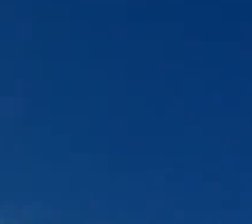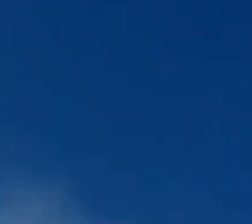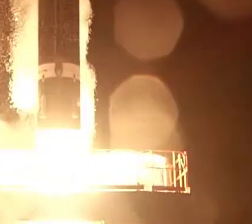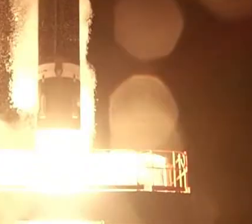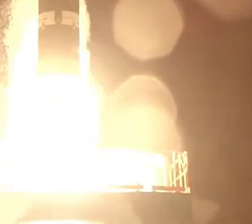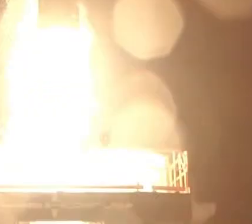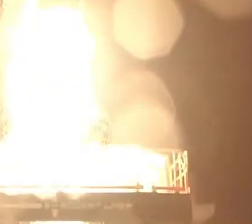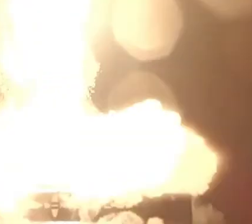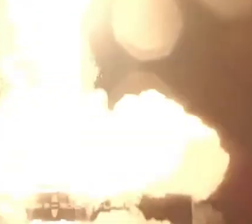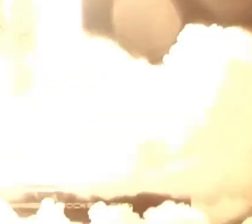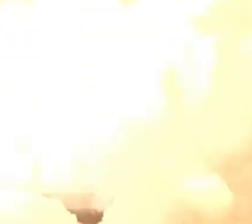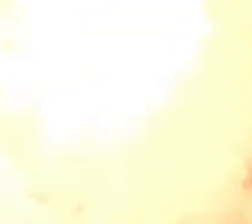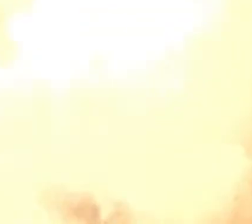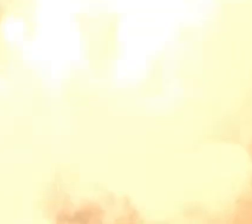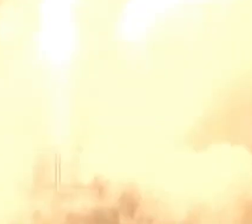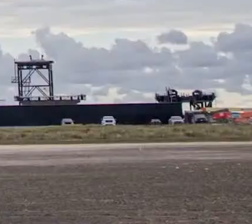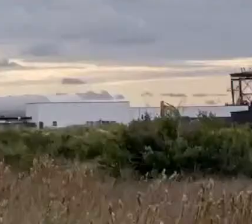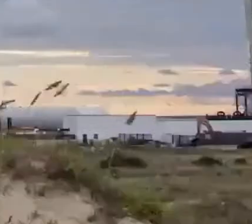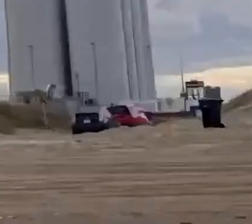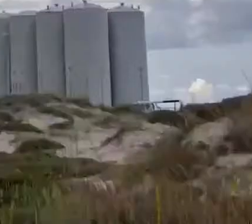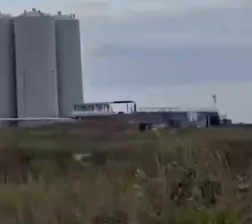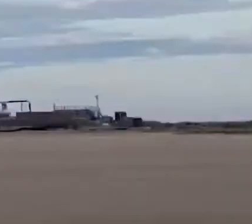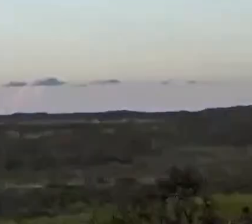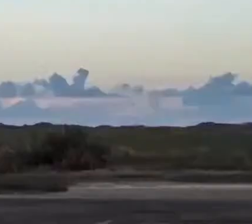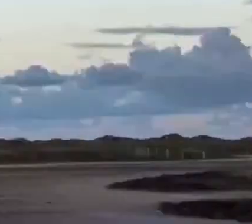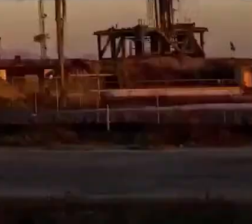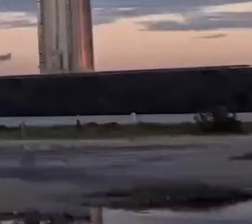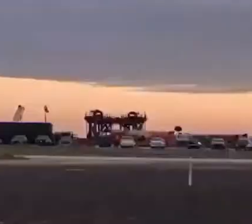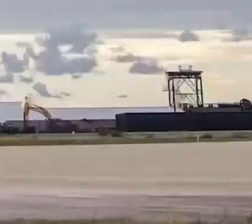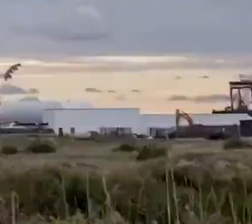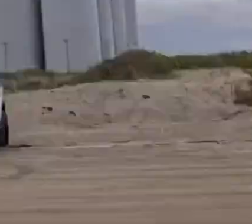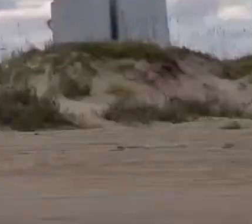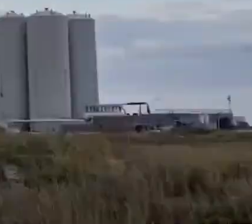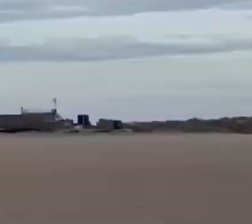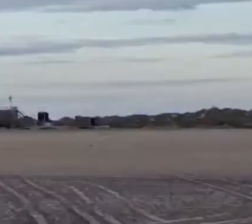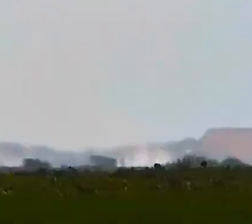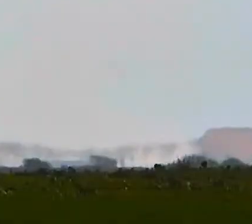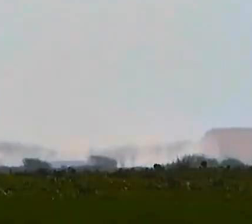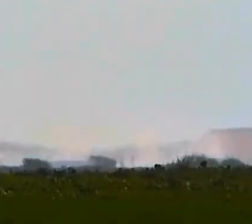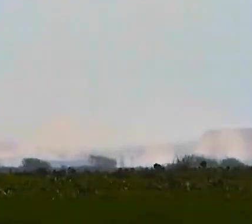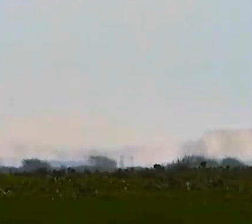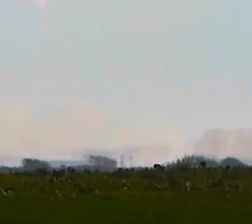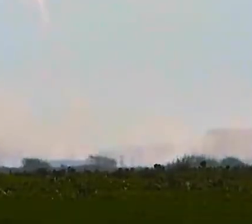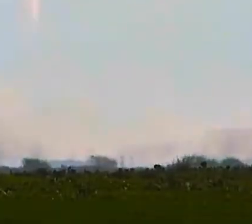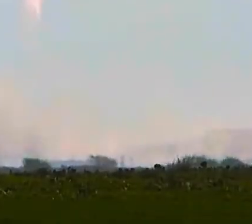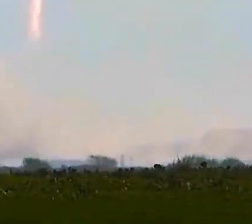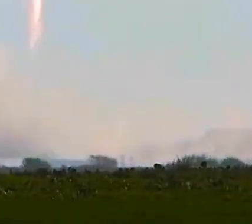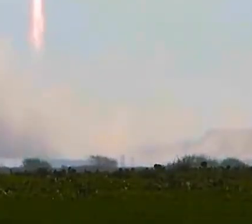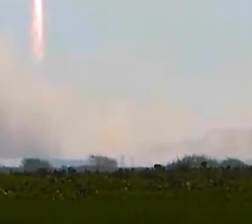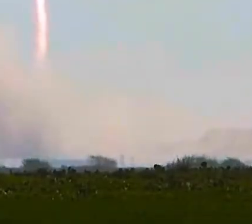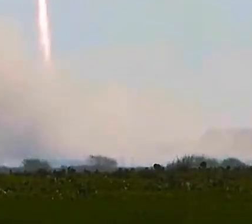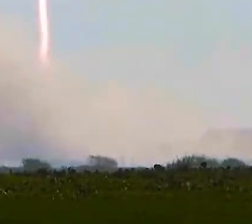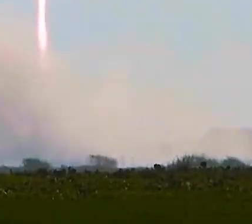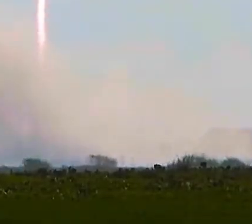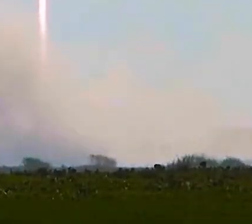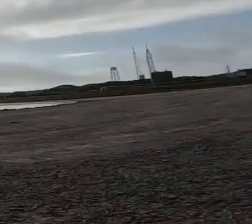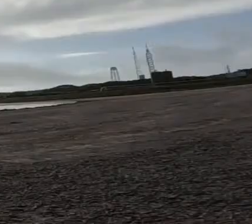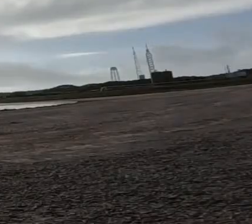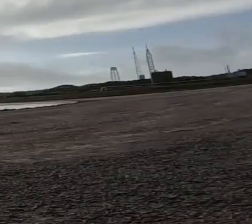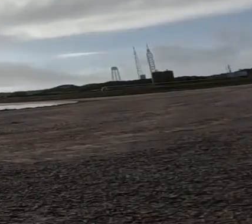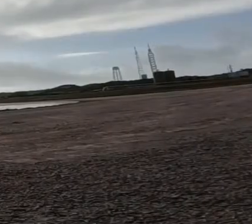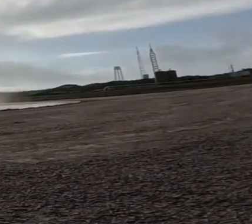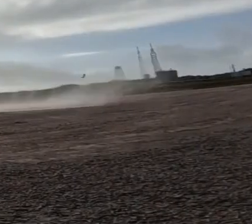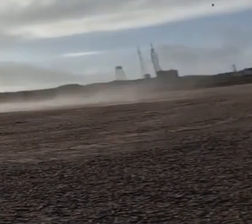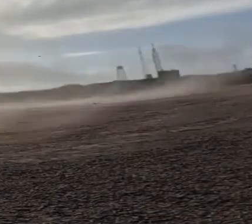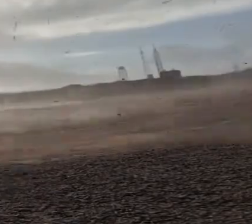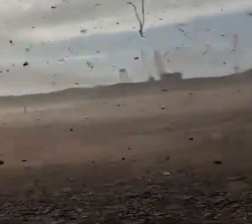good. Doubling up. Roger, with planet. Water towers fly!